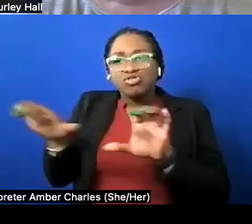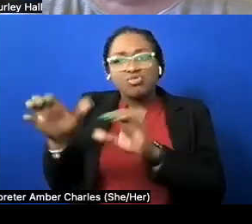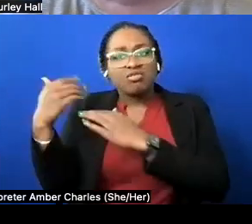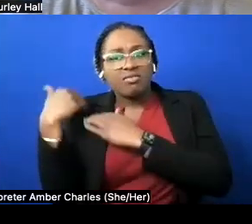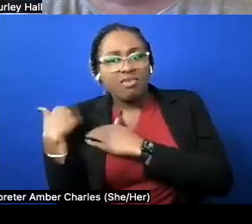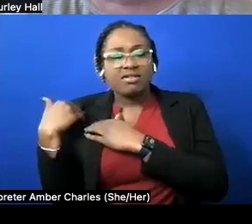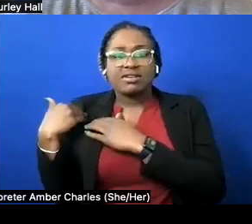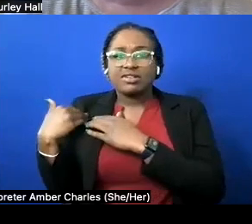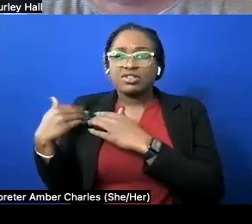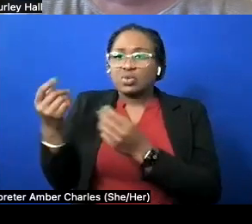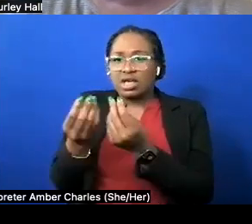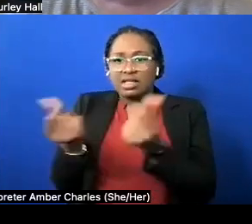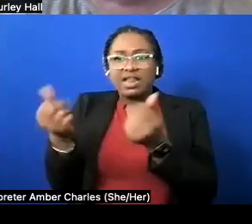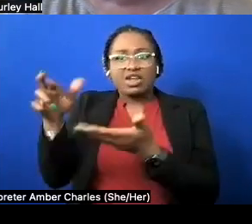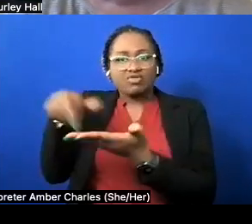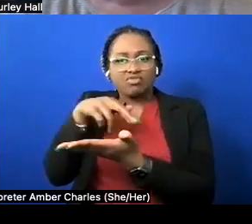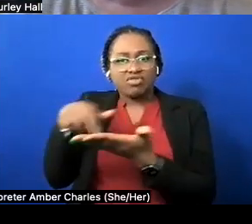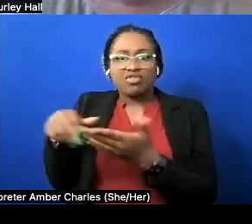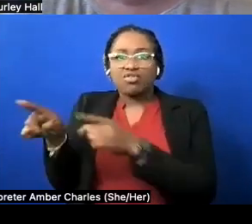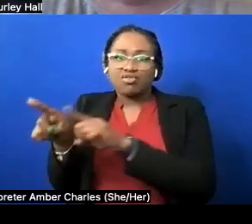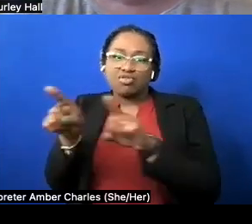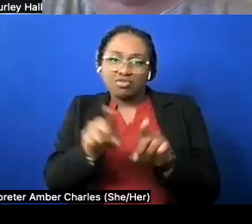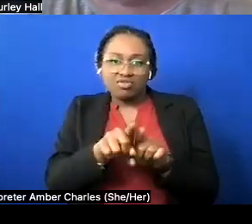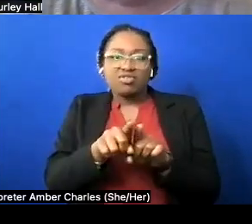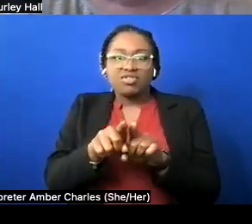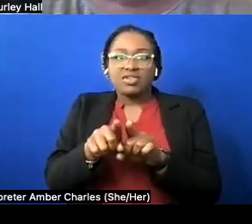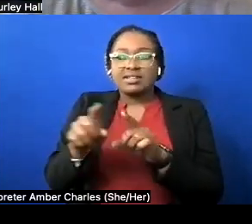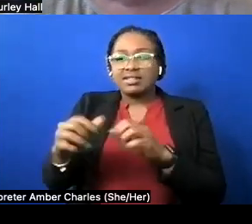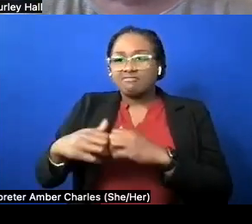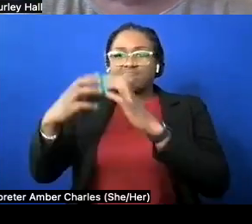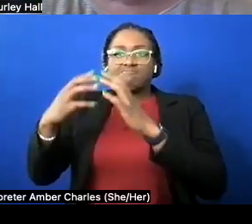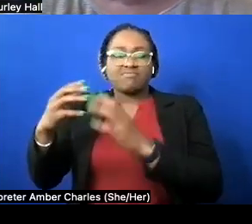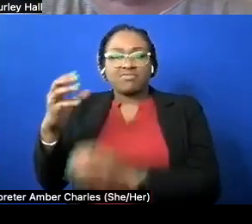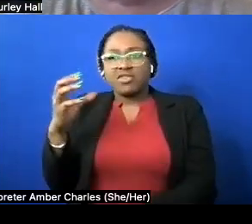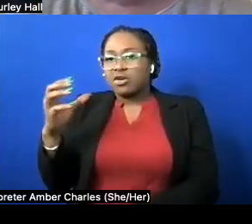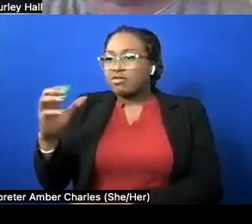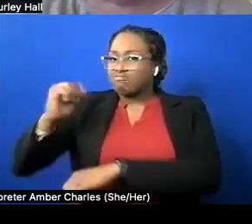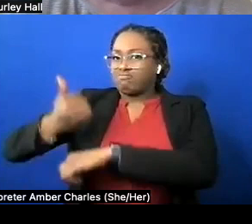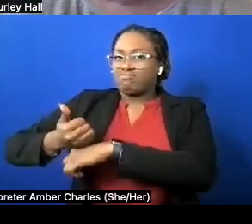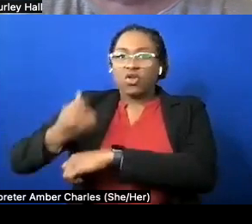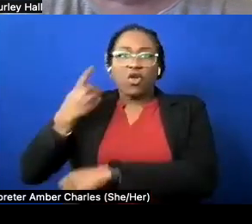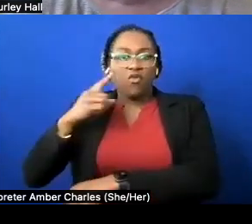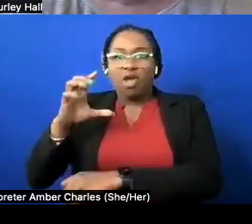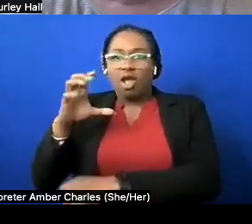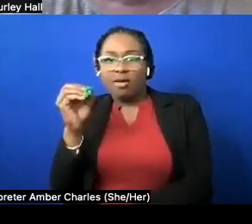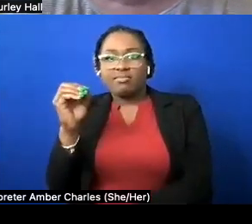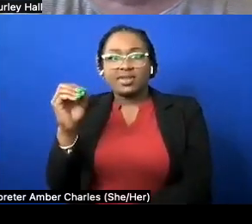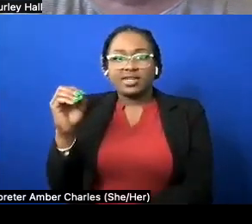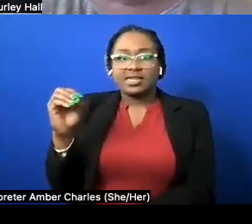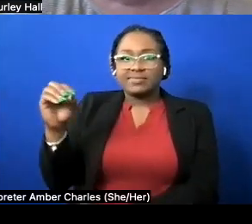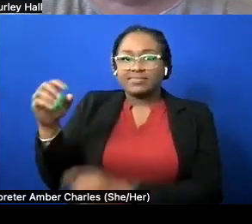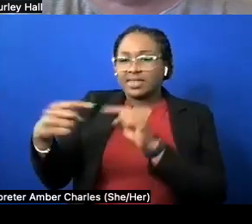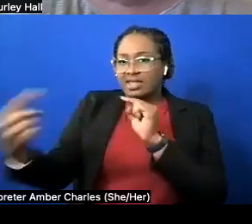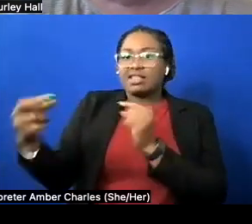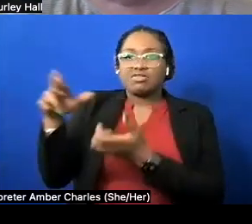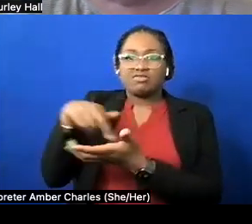and curator-in-chief of Sharon's anti-racism newsletter. In her newsletter, Sharon writes about existing while Black